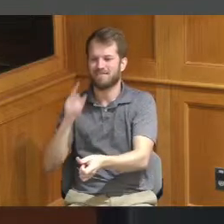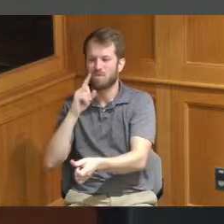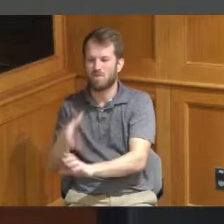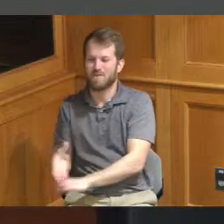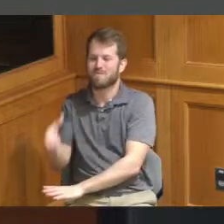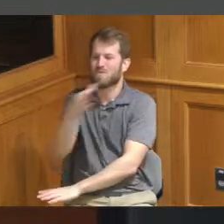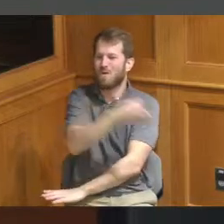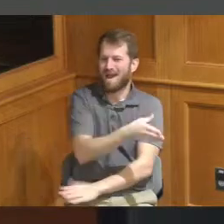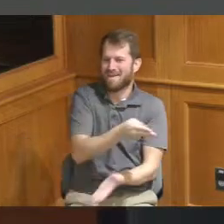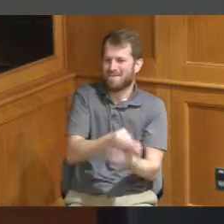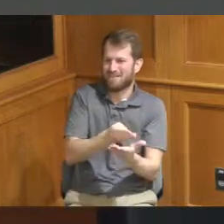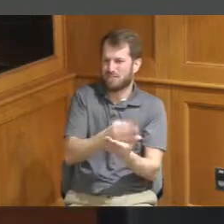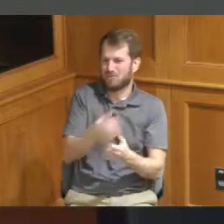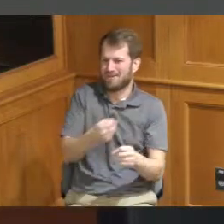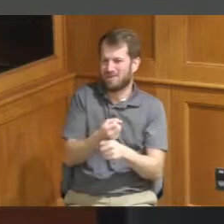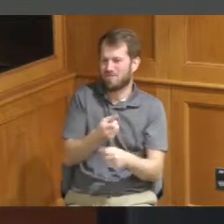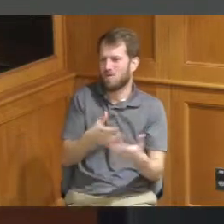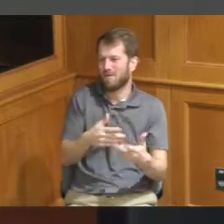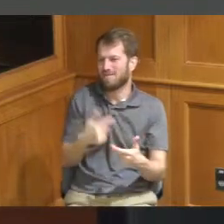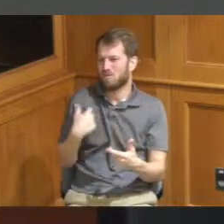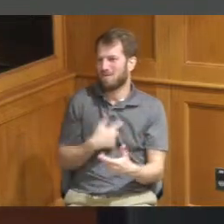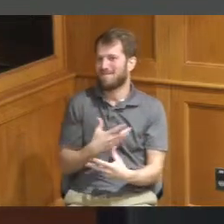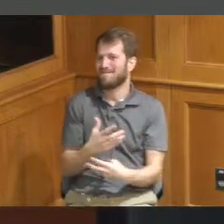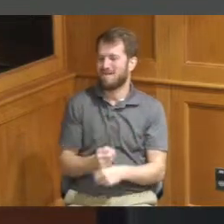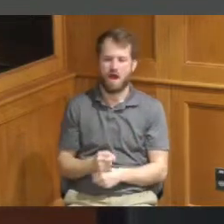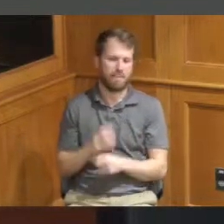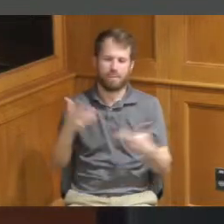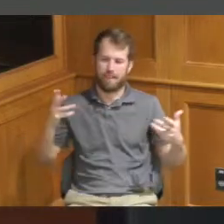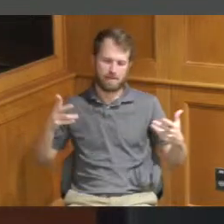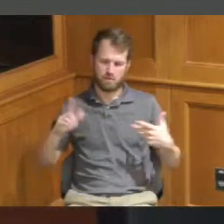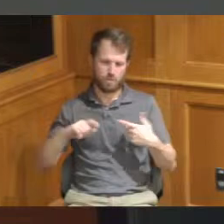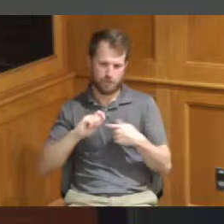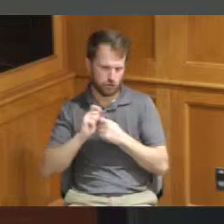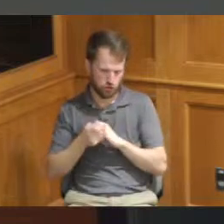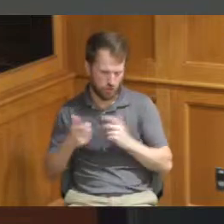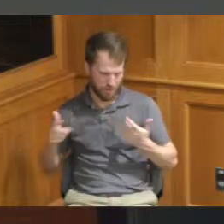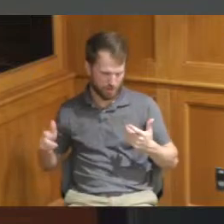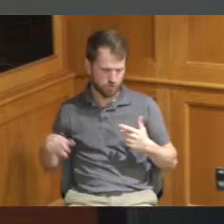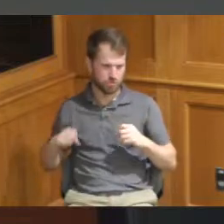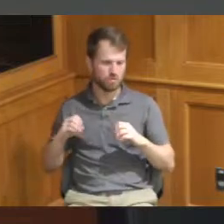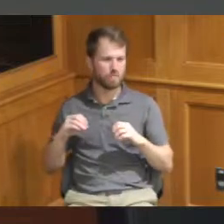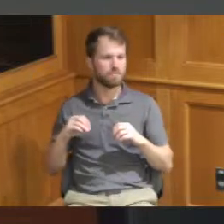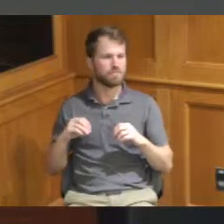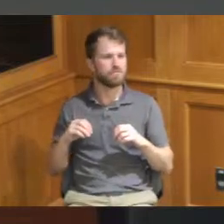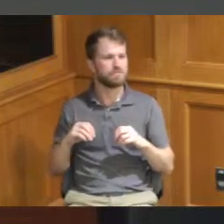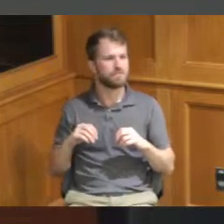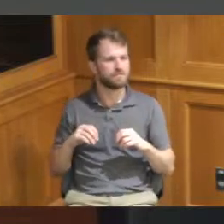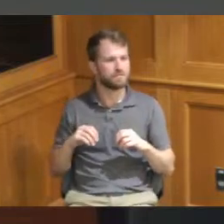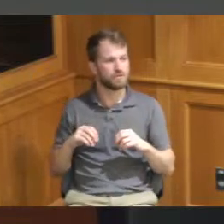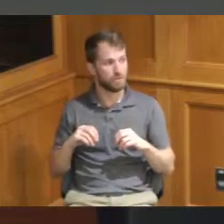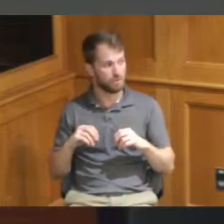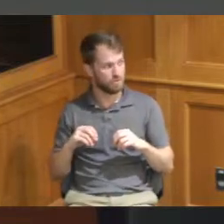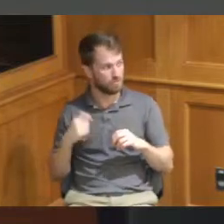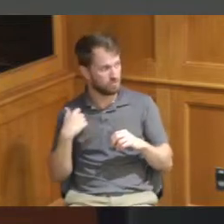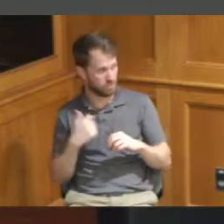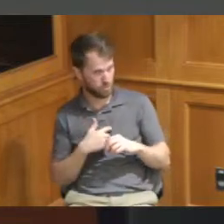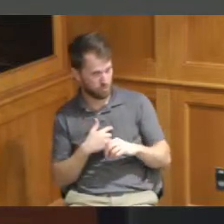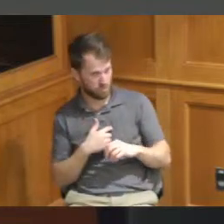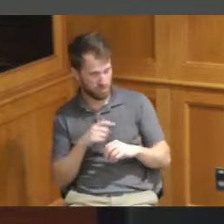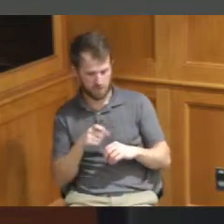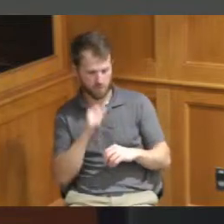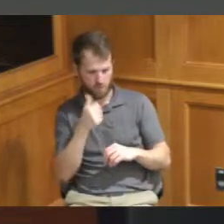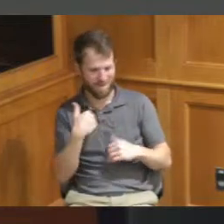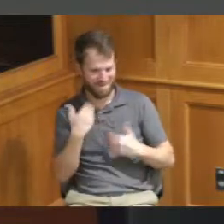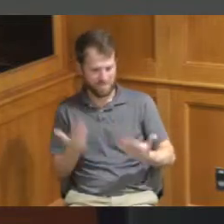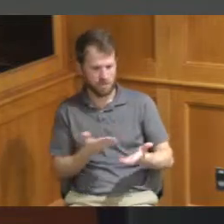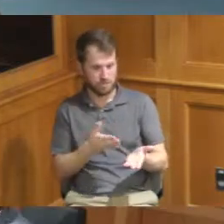when it was received. So that's the only change, but Do we need, we don't have it in front of us.